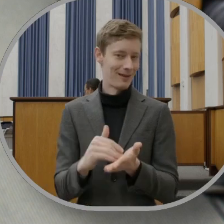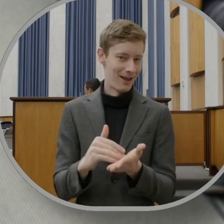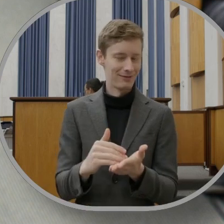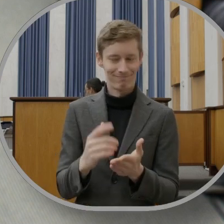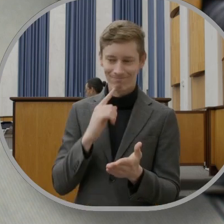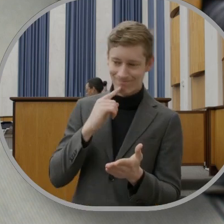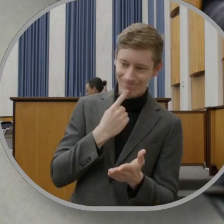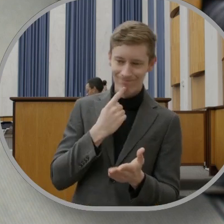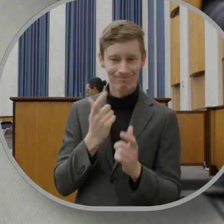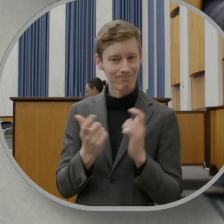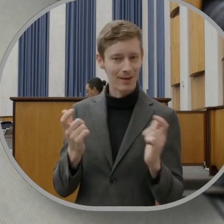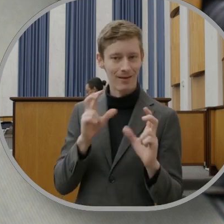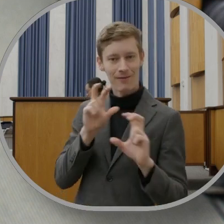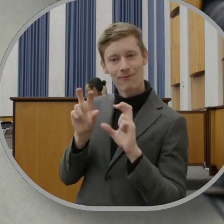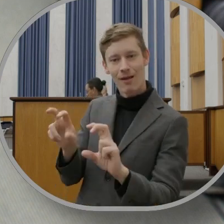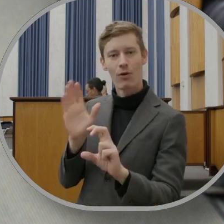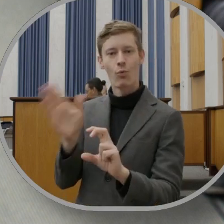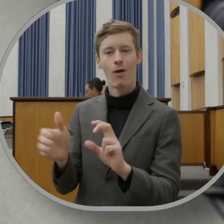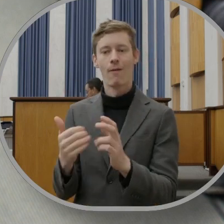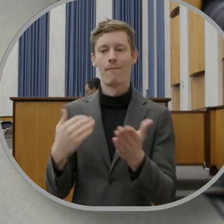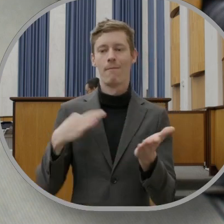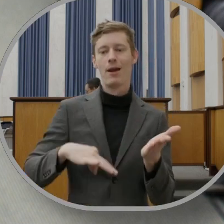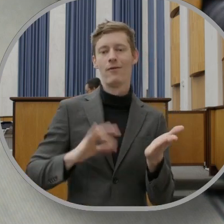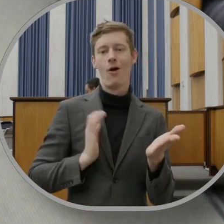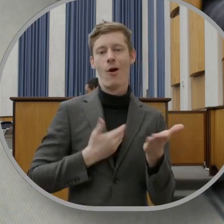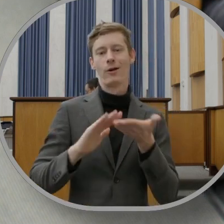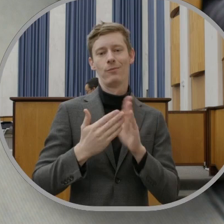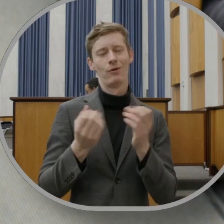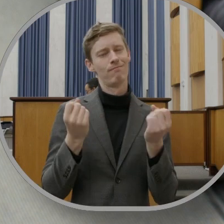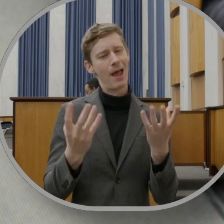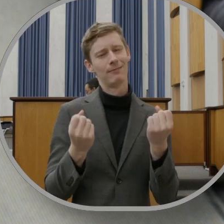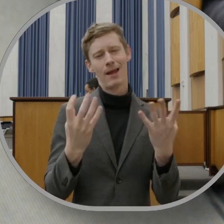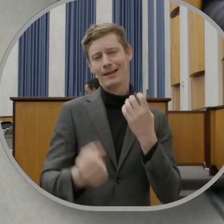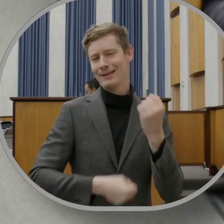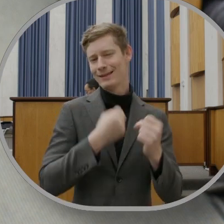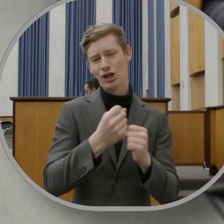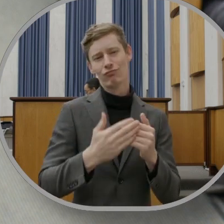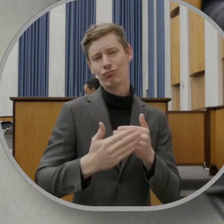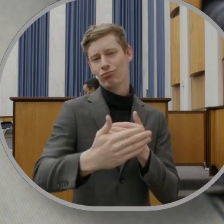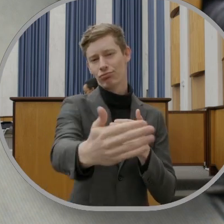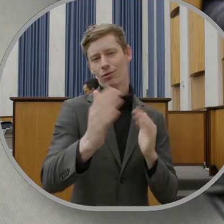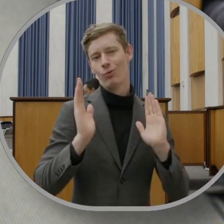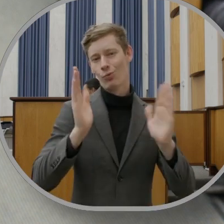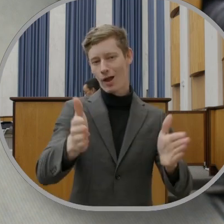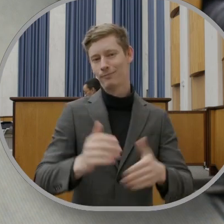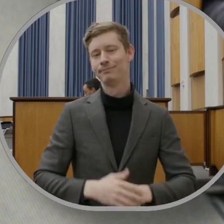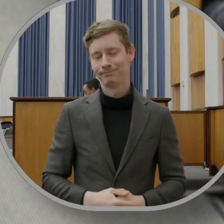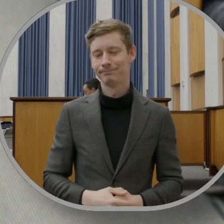investment that will benefit our community for years and years to come. As I've stated